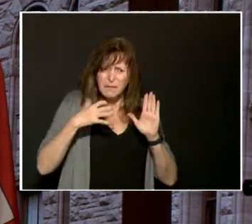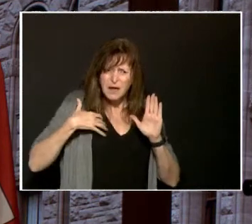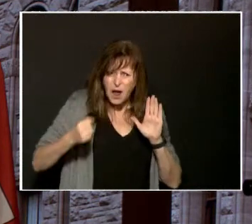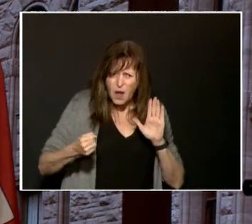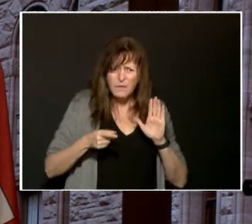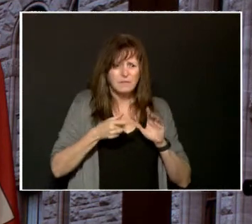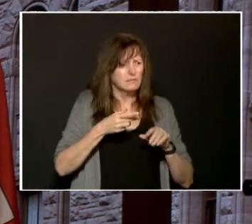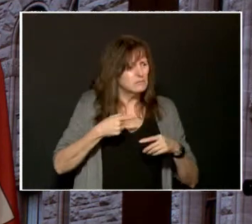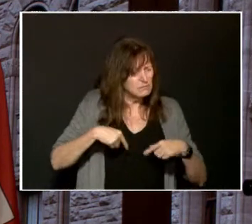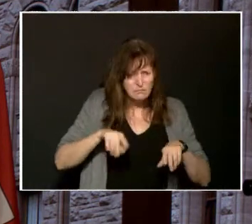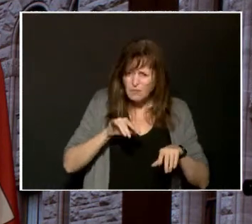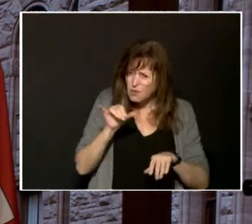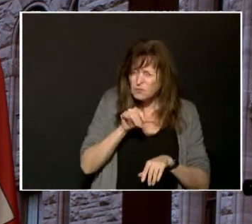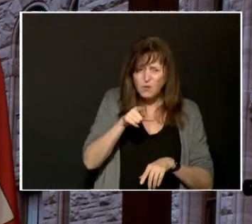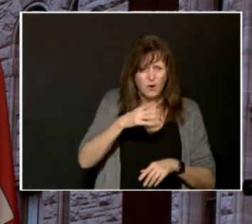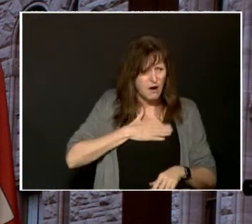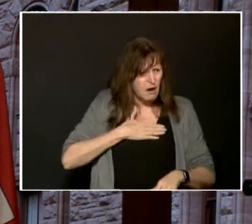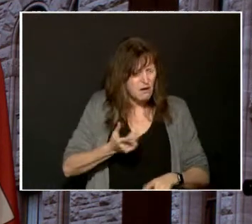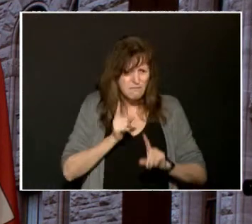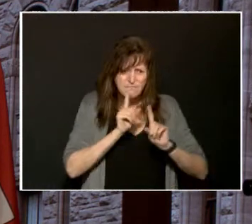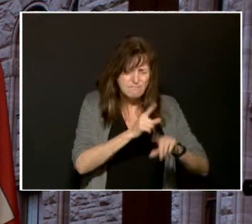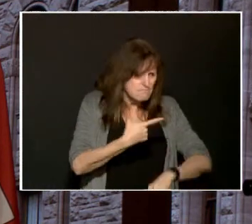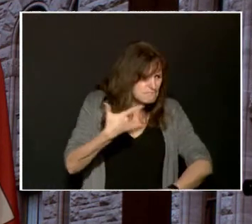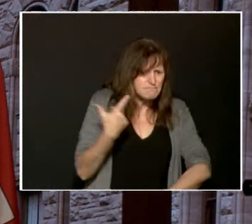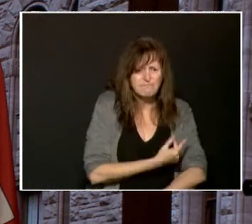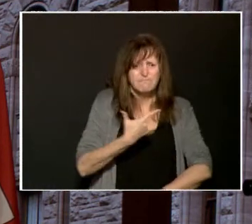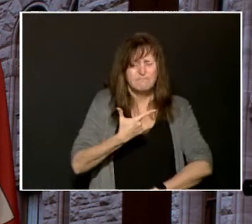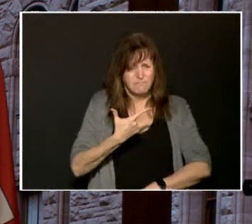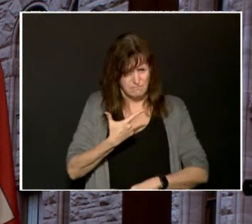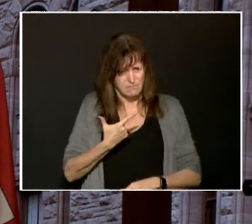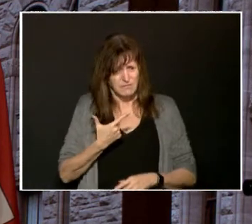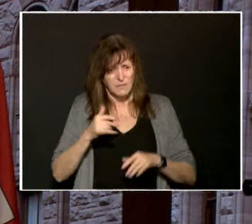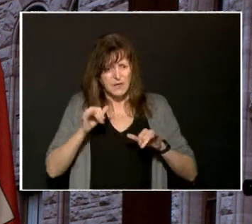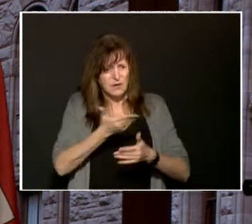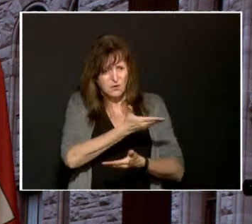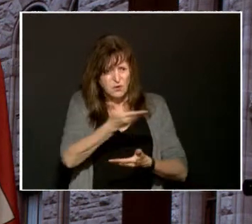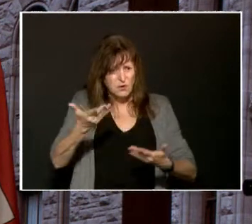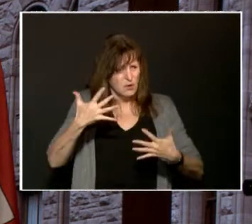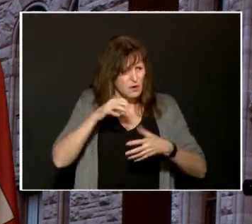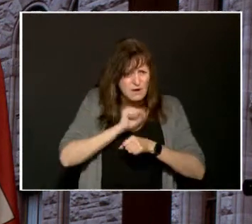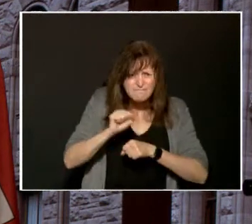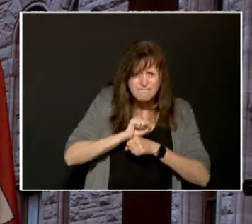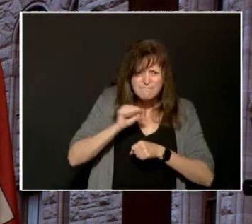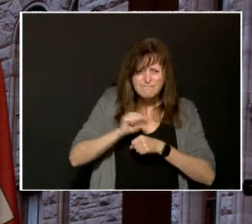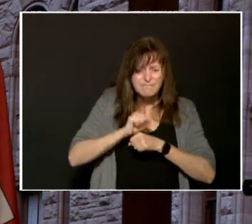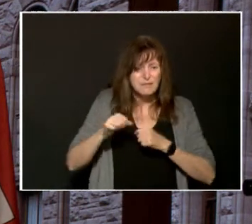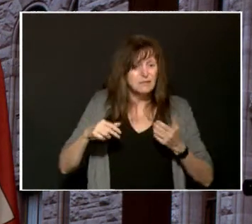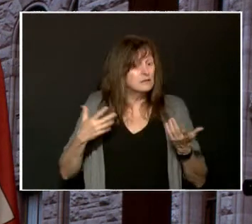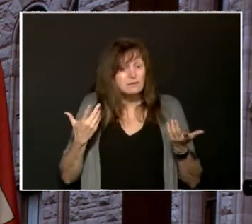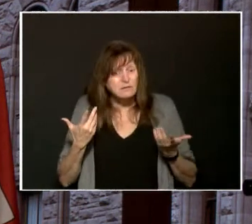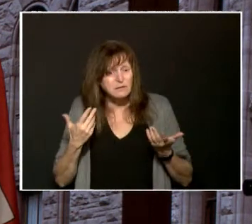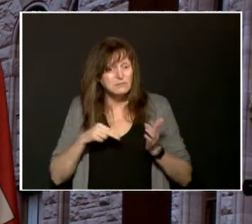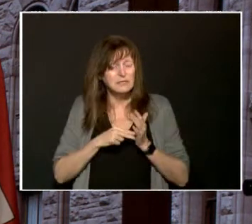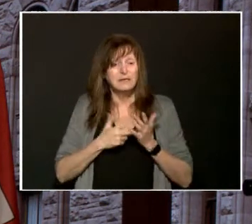vaccinated. And those efforts mean that we are cautiously moving into step 1 tomorrow.